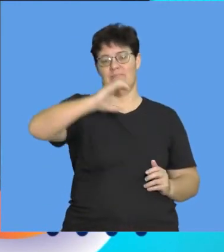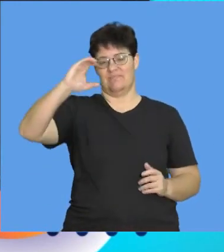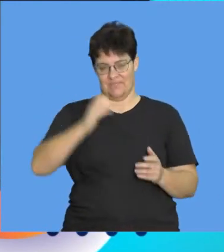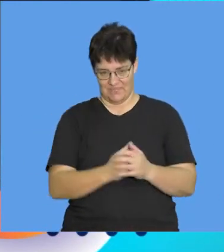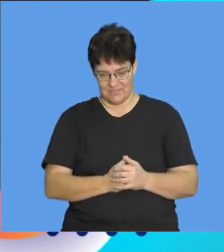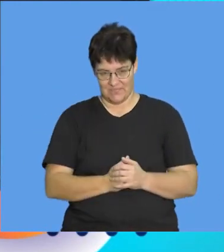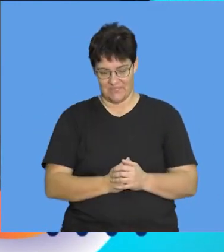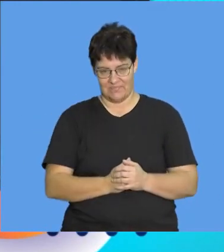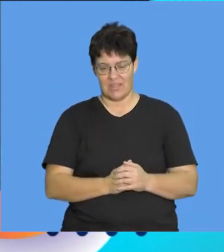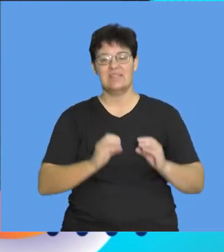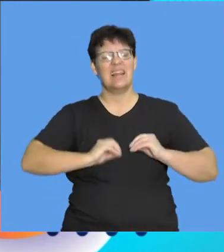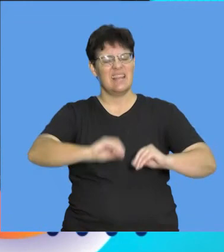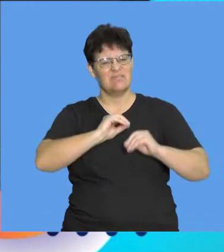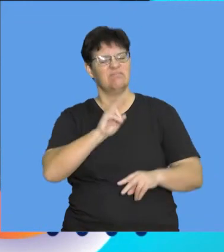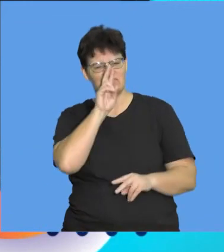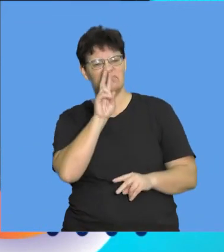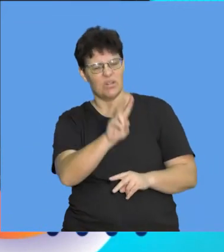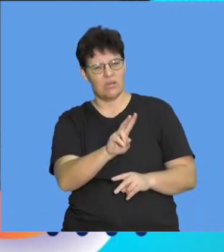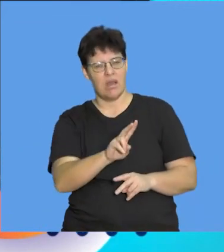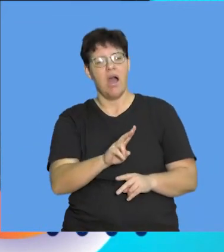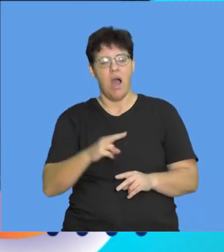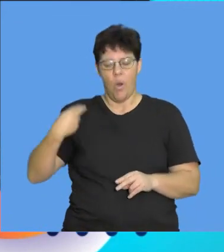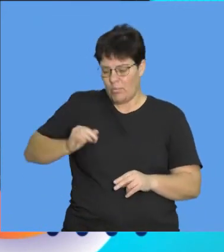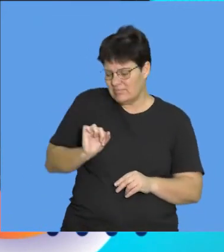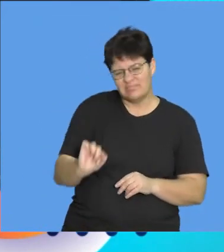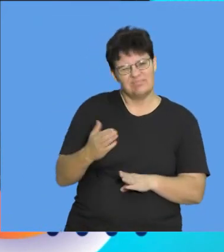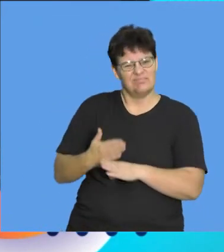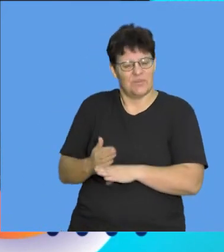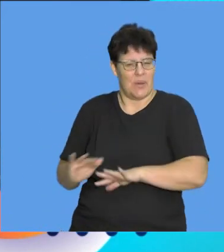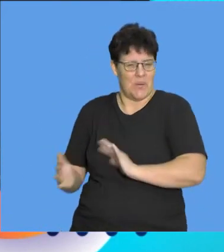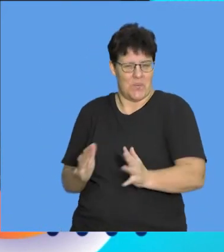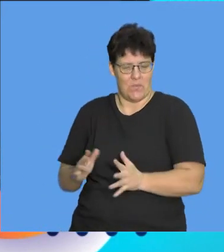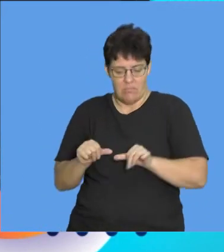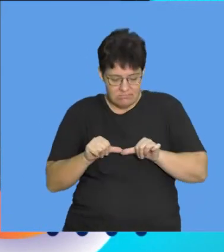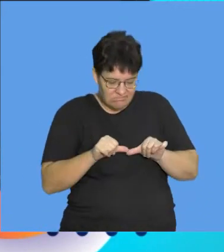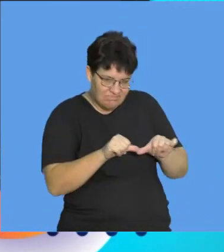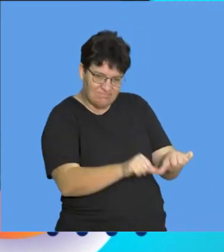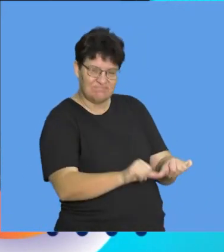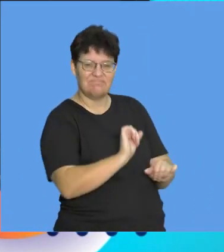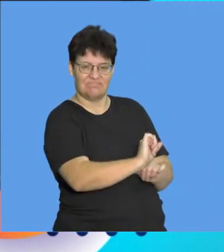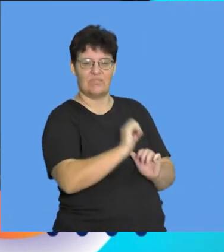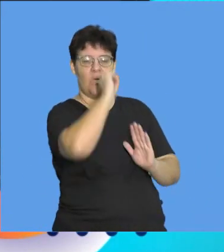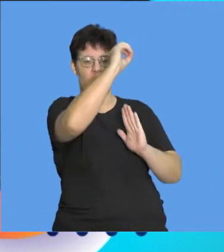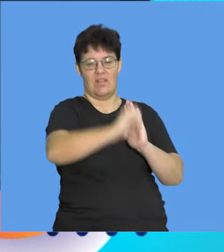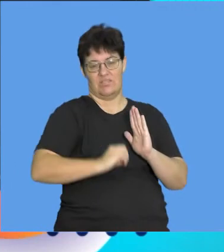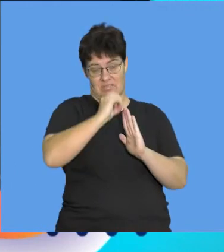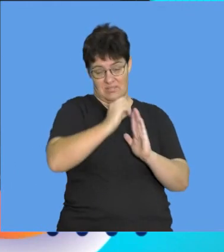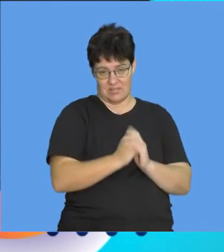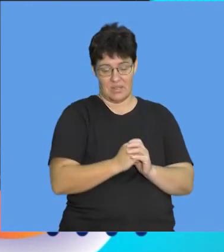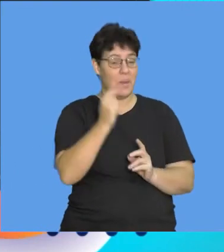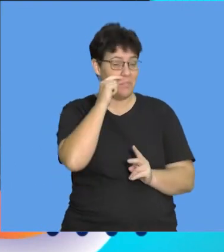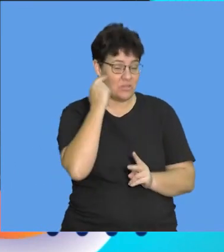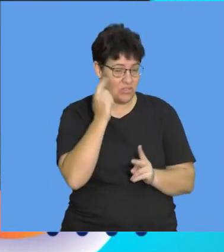where we've looked at the function of these hormones and how they maintain the process of ovulation, menstruation, as well